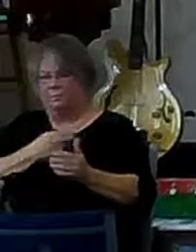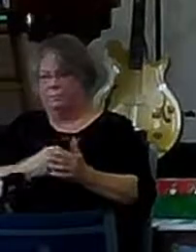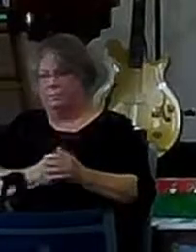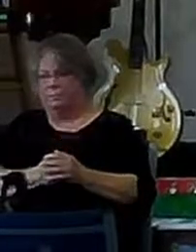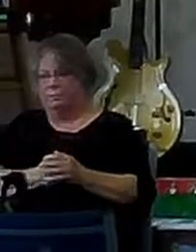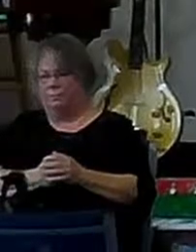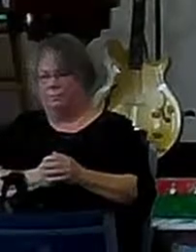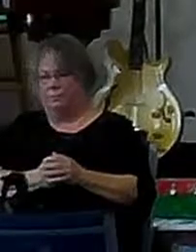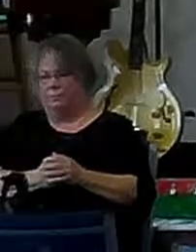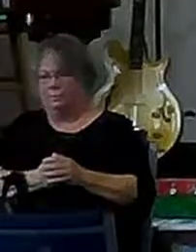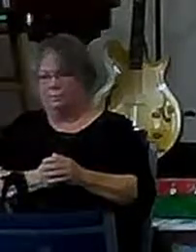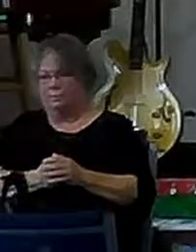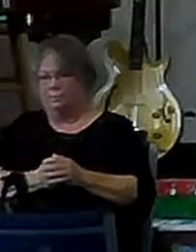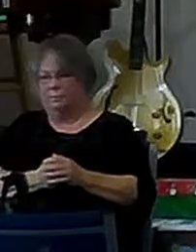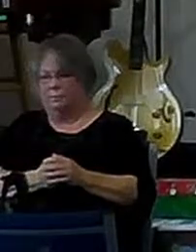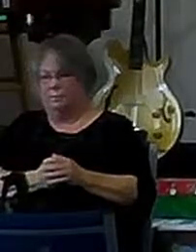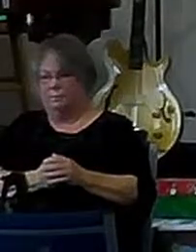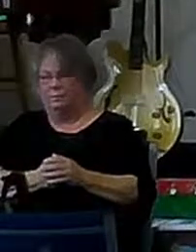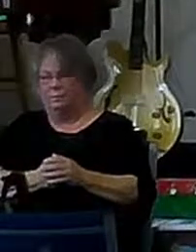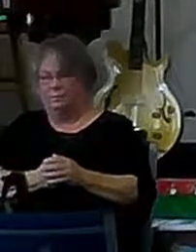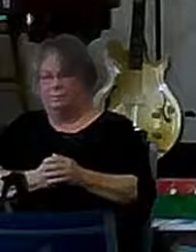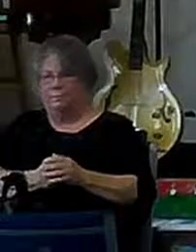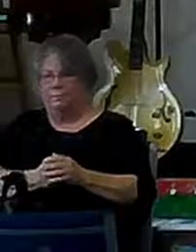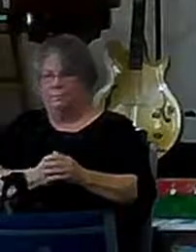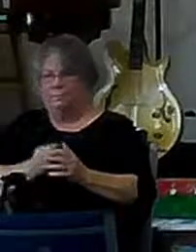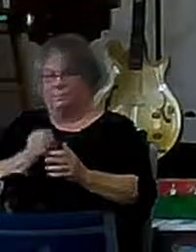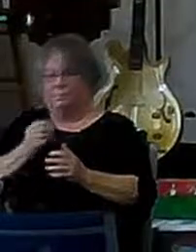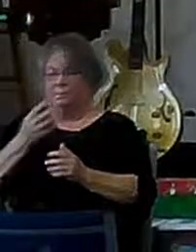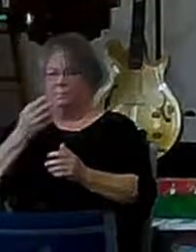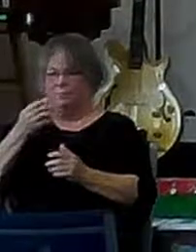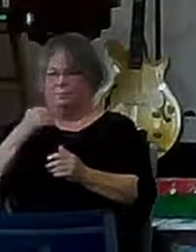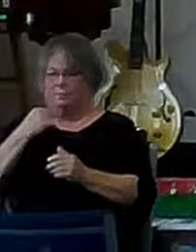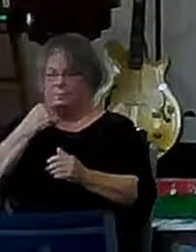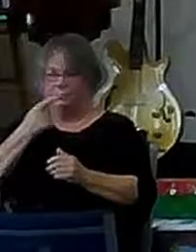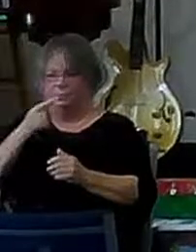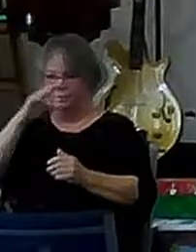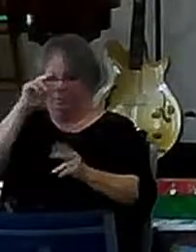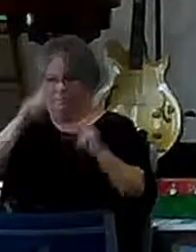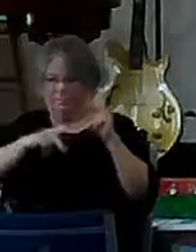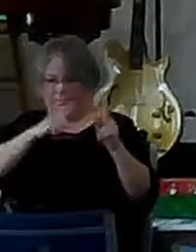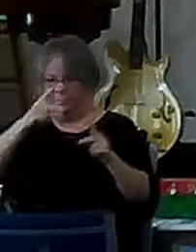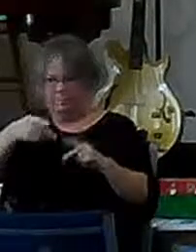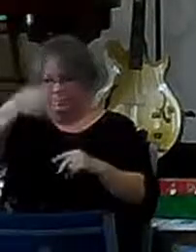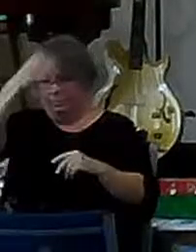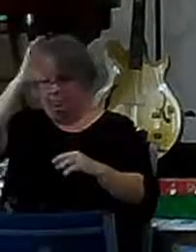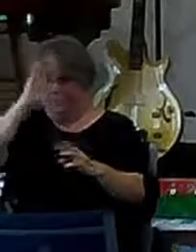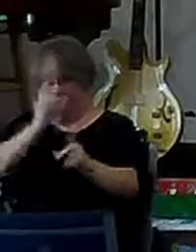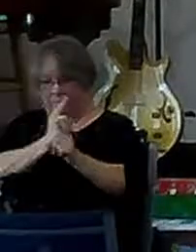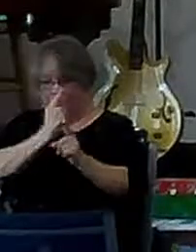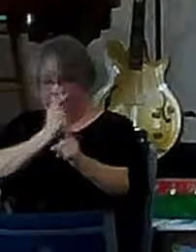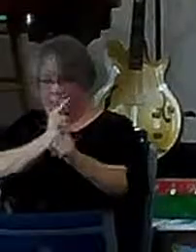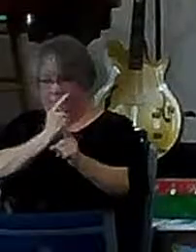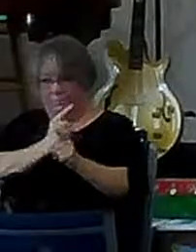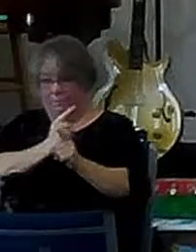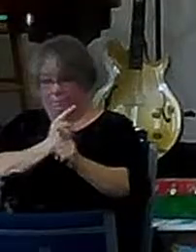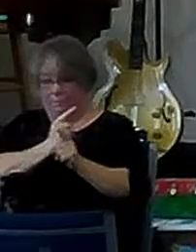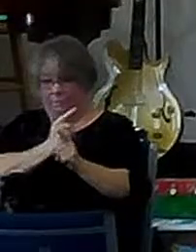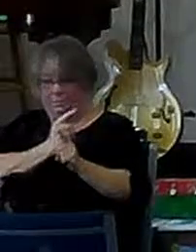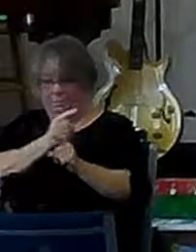I said to those young men, if you get God right, you get everything else right. If you get God wrong, you get everything else wrong, including